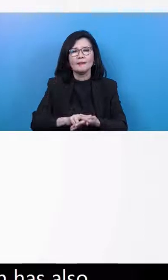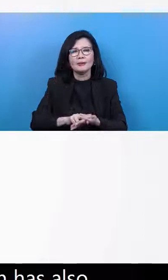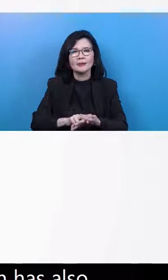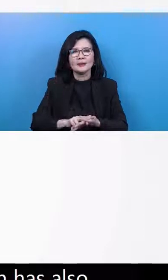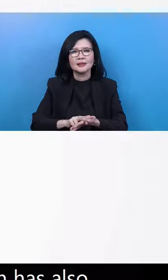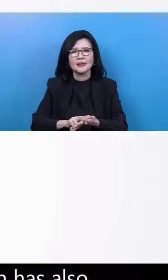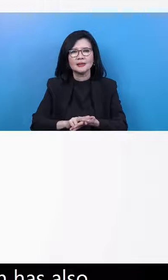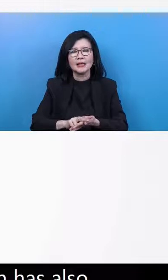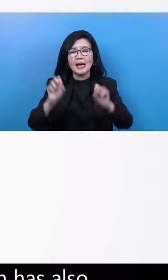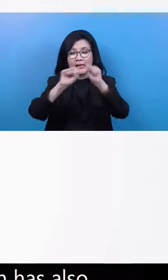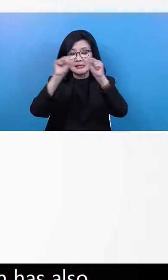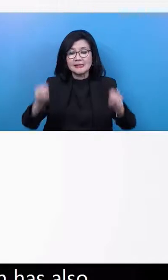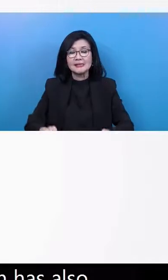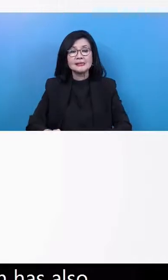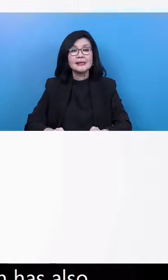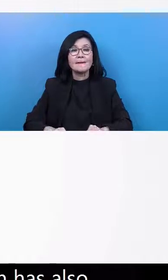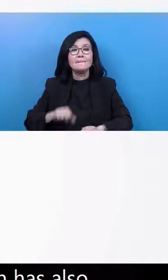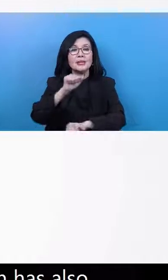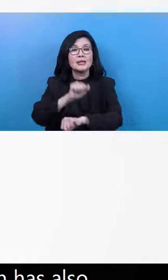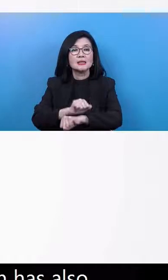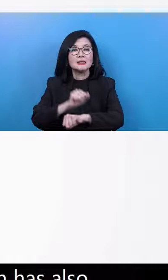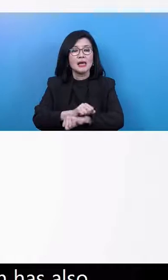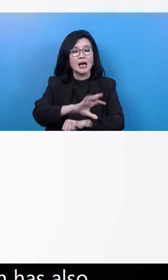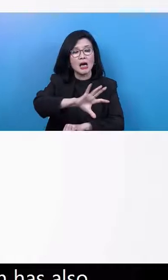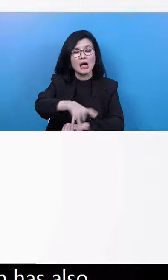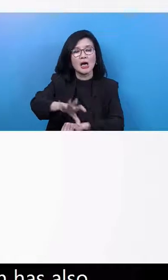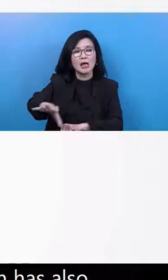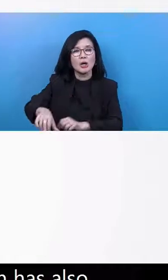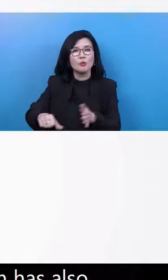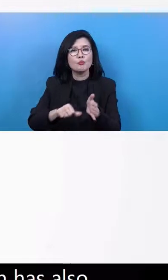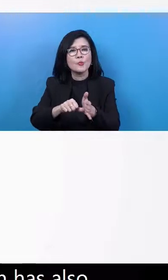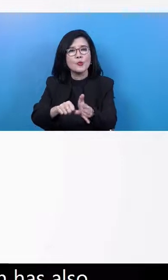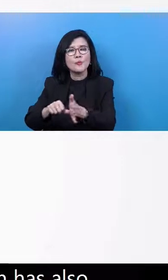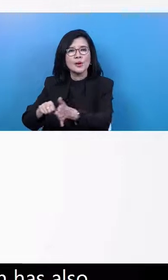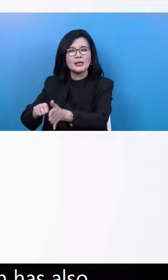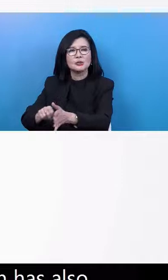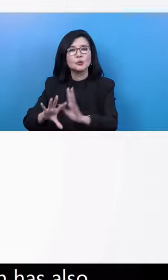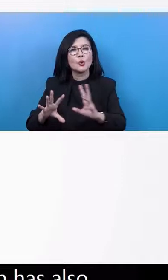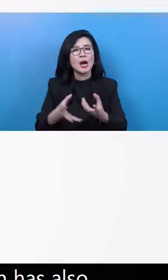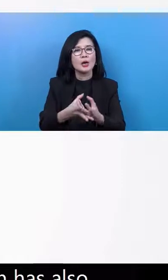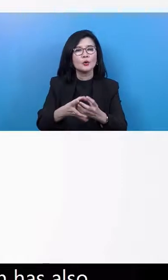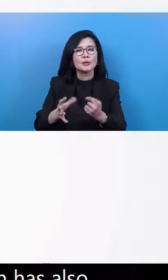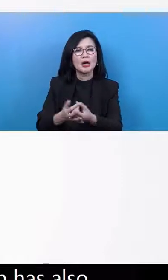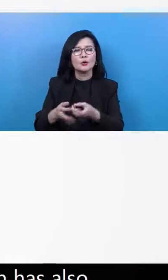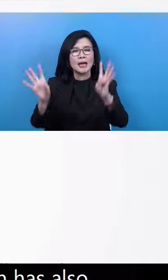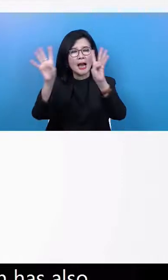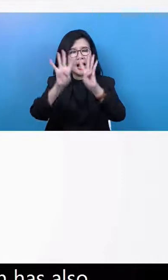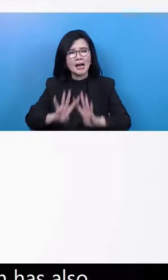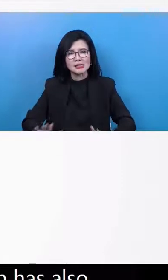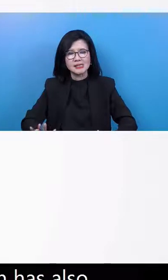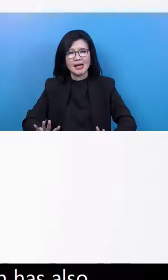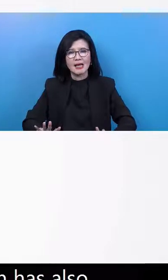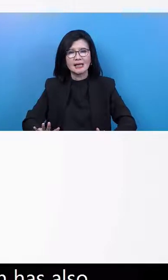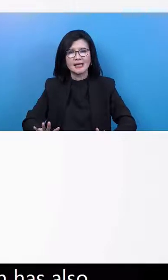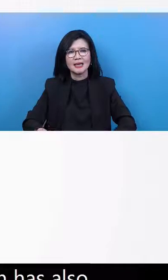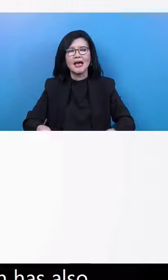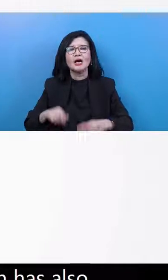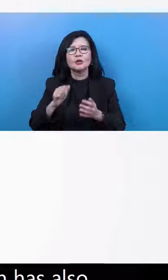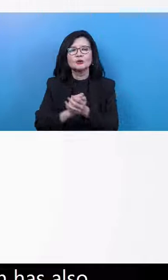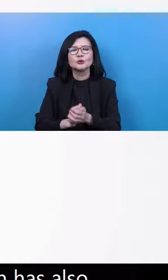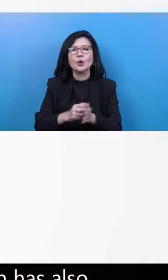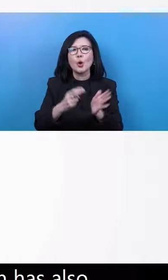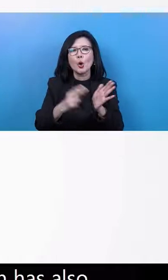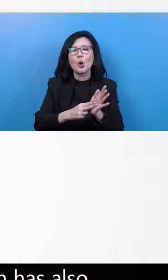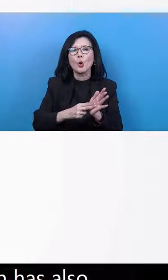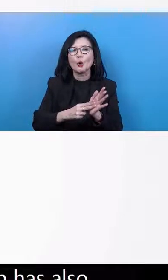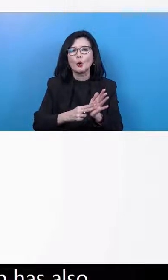state in their national efforts. This regional level effort is encapsulated in the